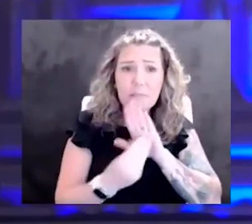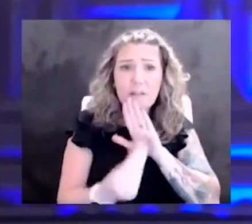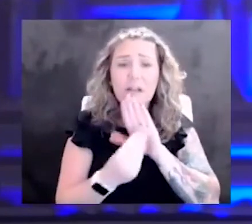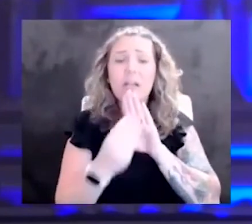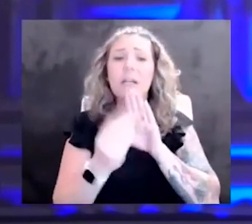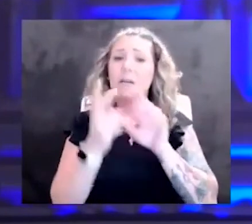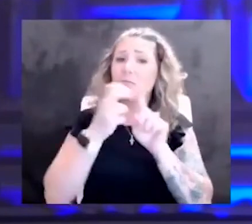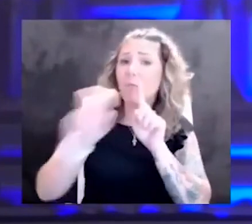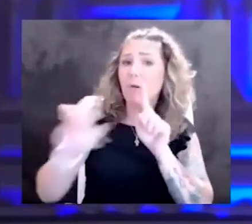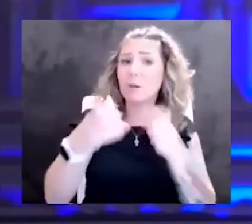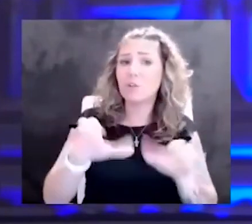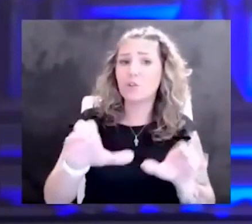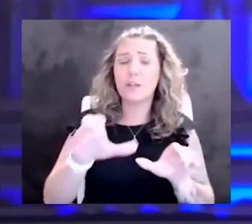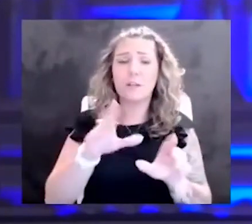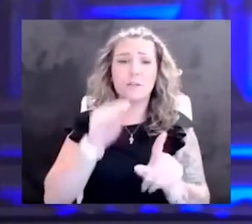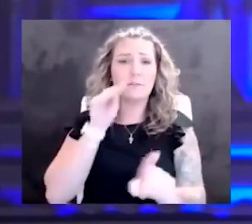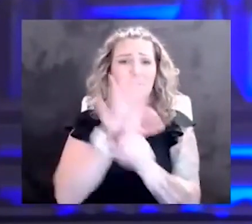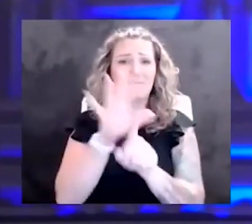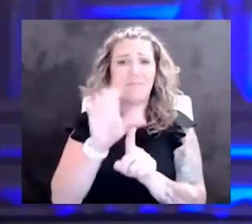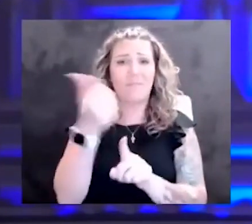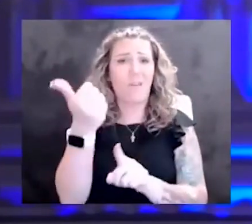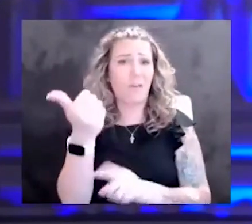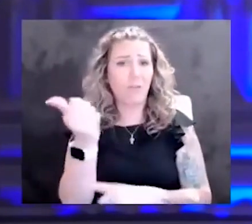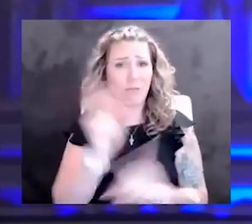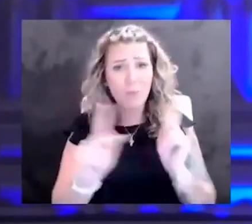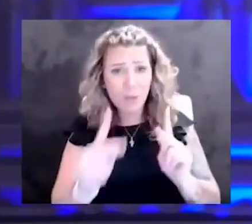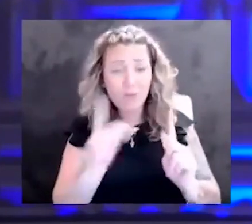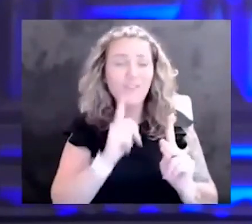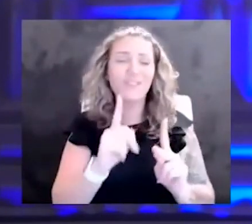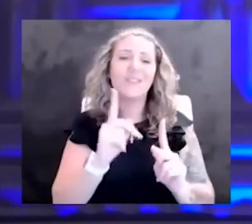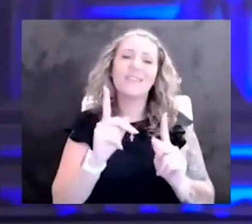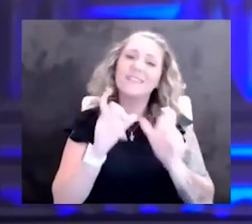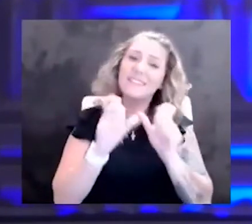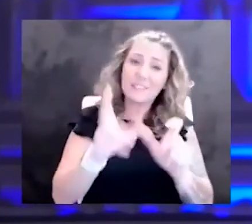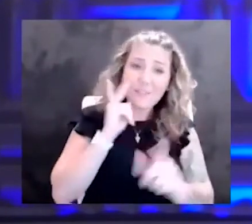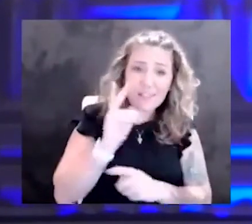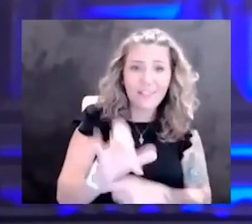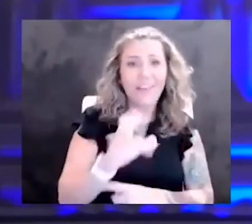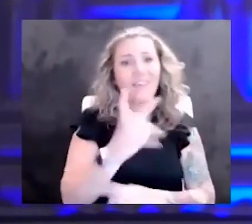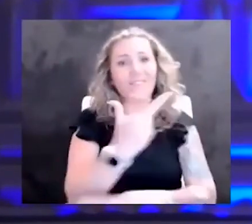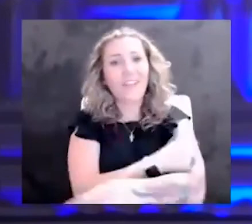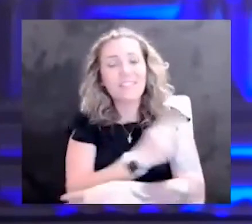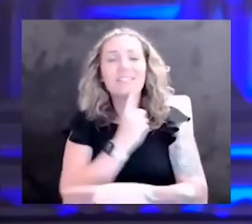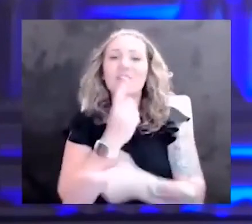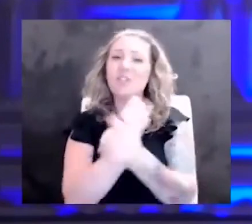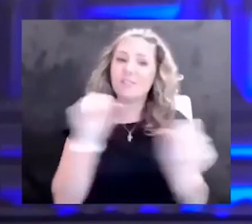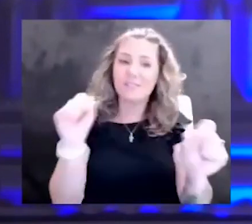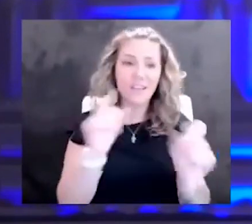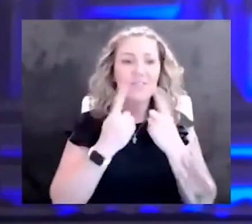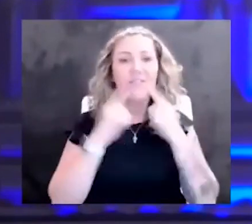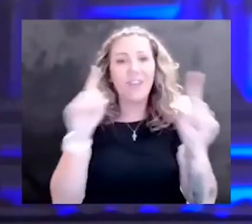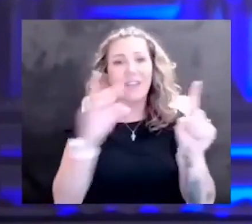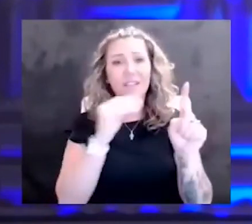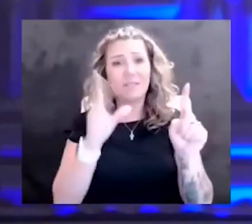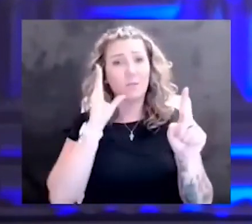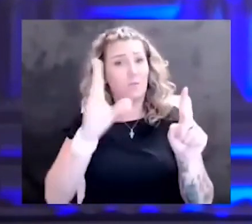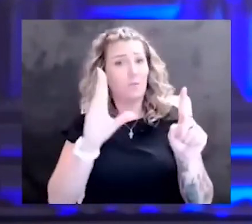infect somebody else. And so we're continuing to see that the vaccinations are safe and very effective, and we'll continue to give that